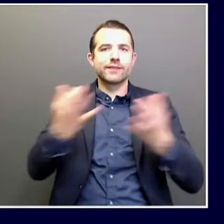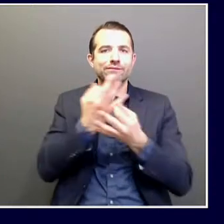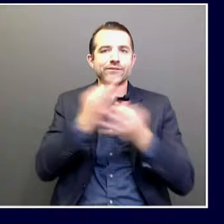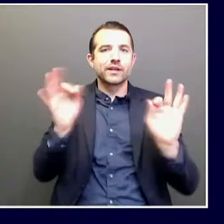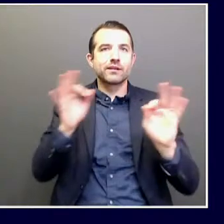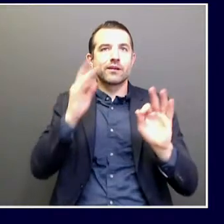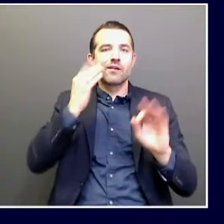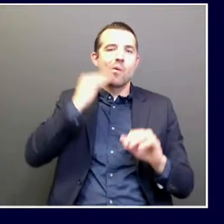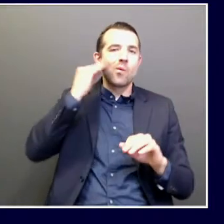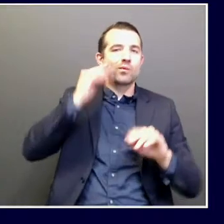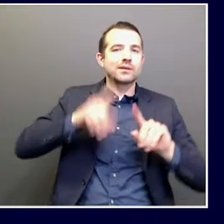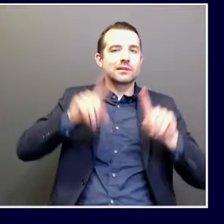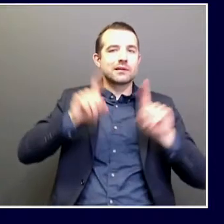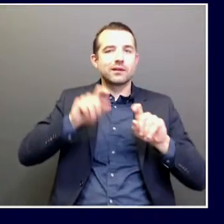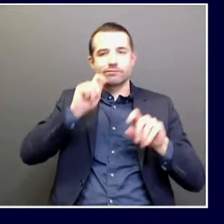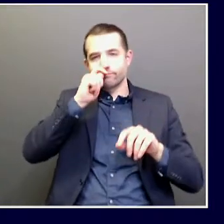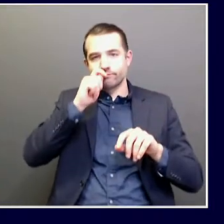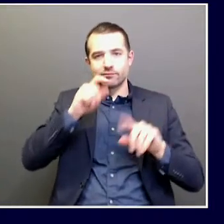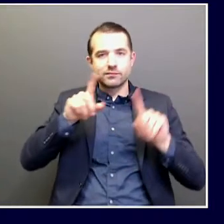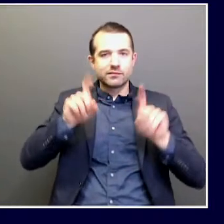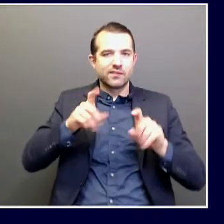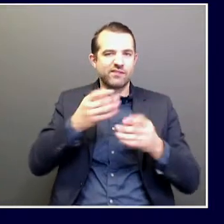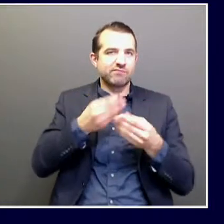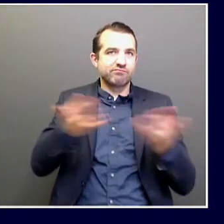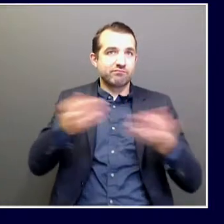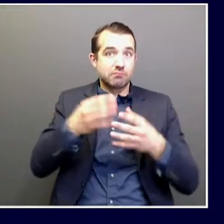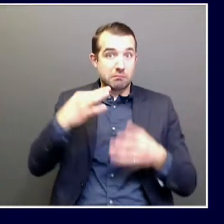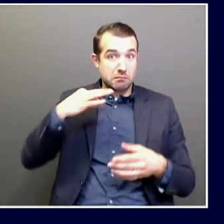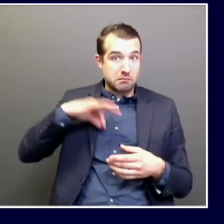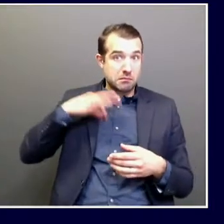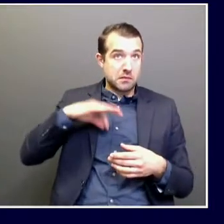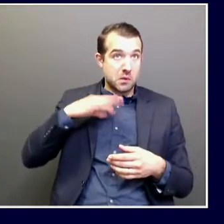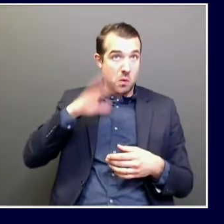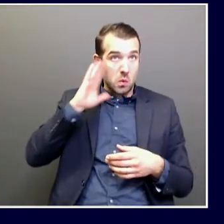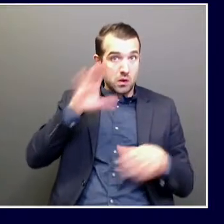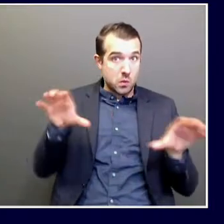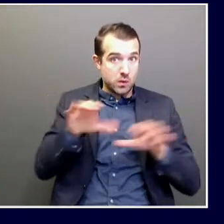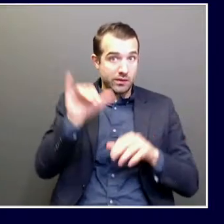among the state officials to make that a reality here in Maine?